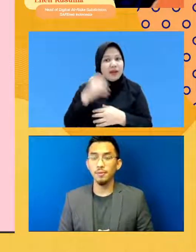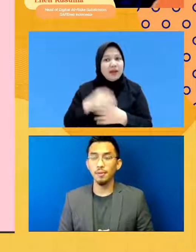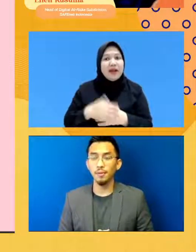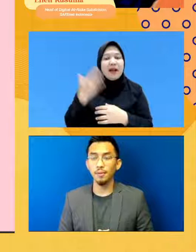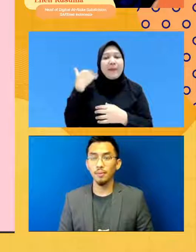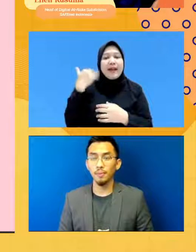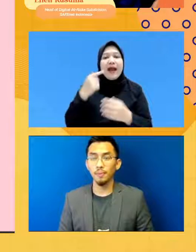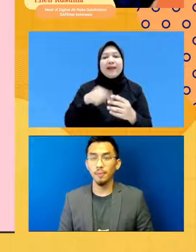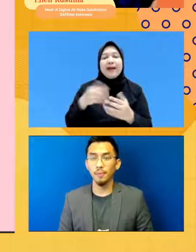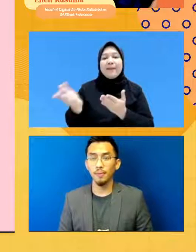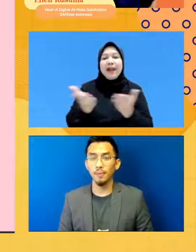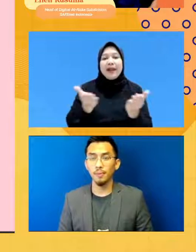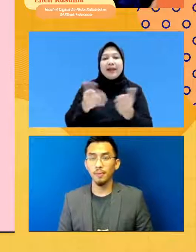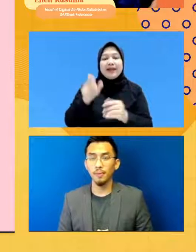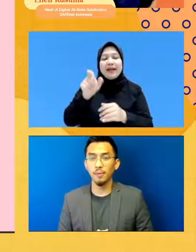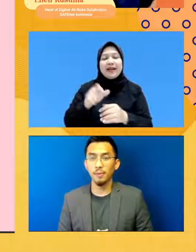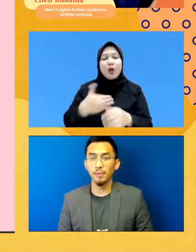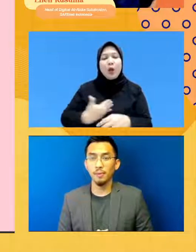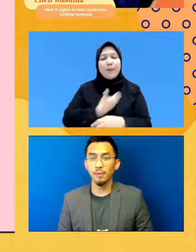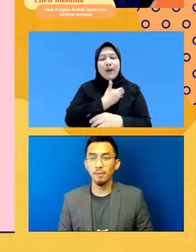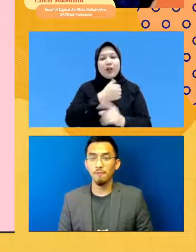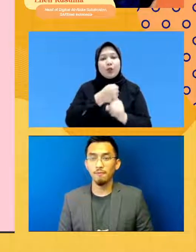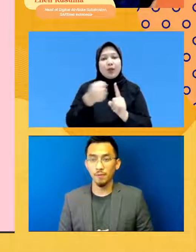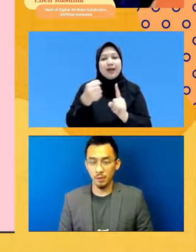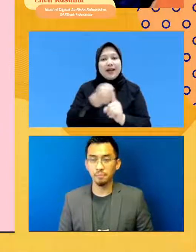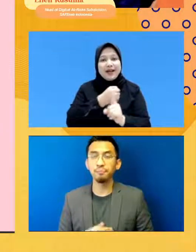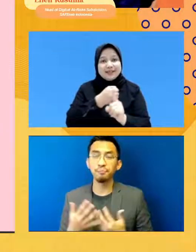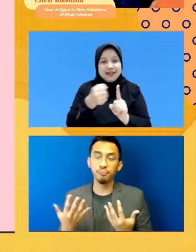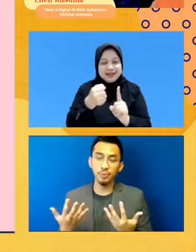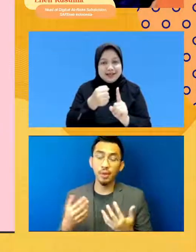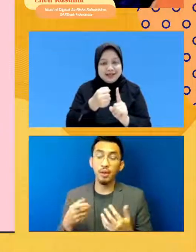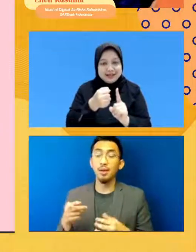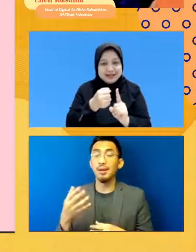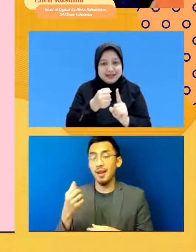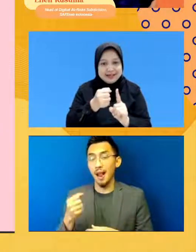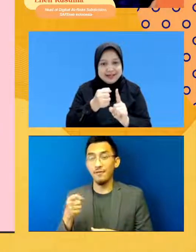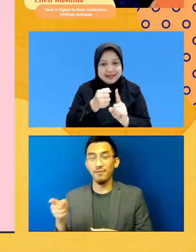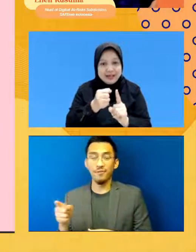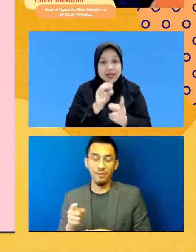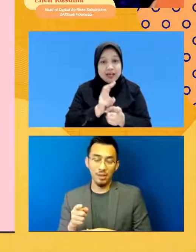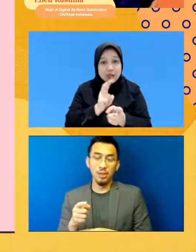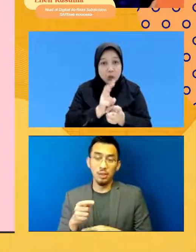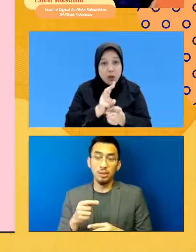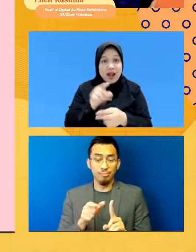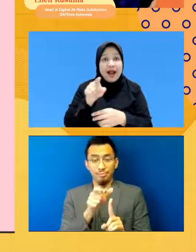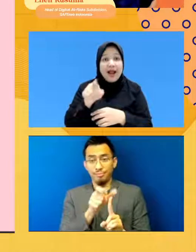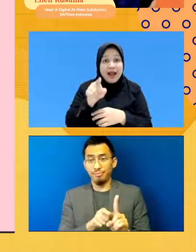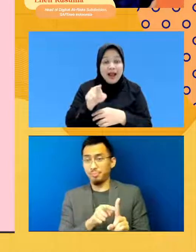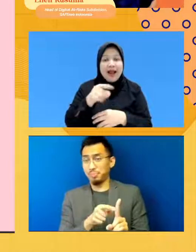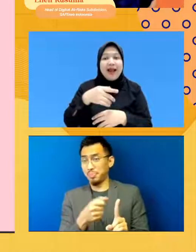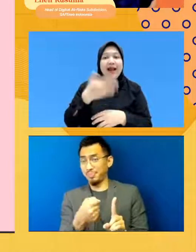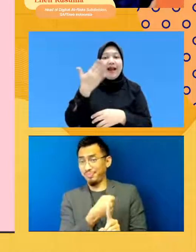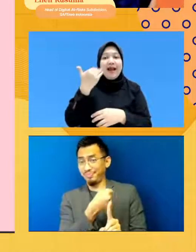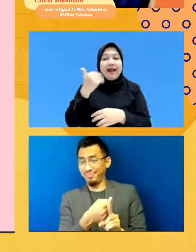violence. Some of our friends actually saved the number of the victim